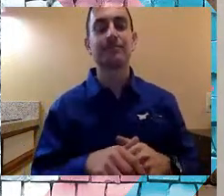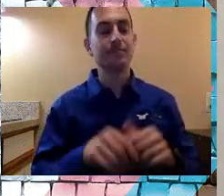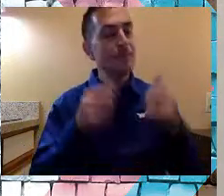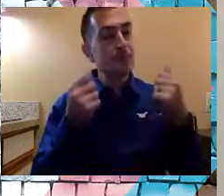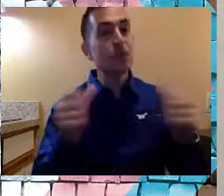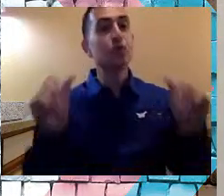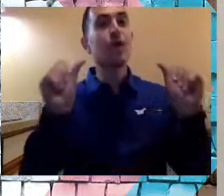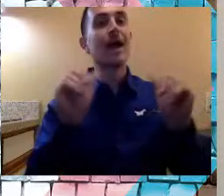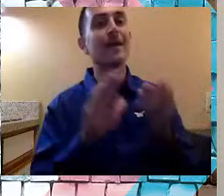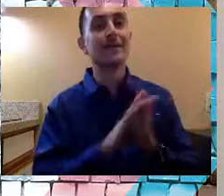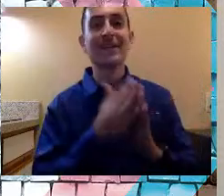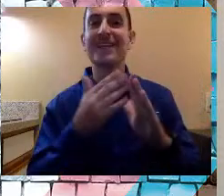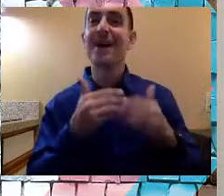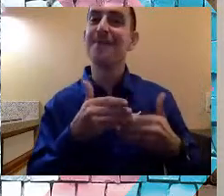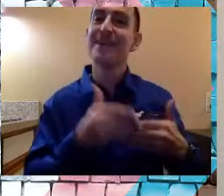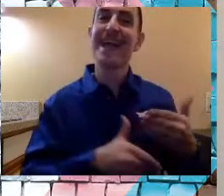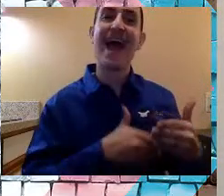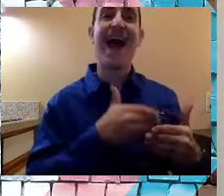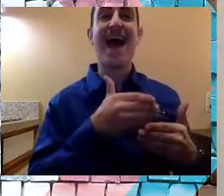Try a little kindness.